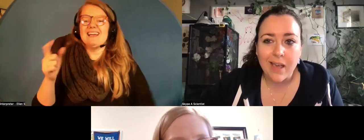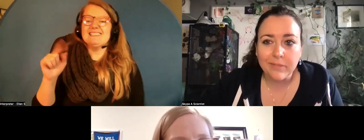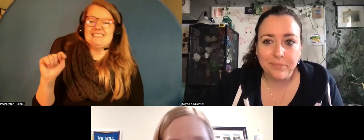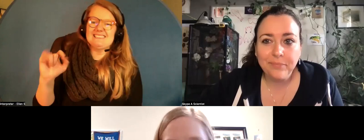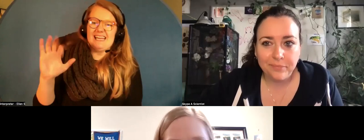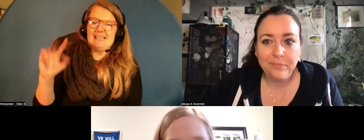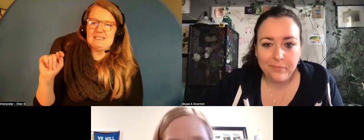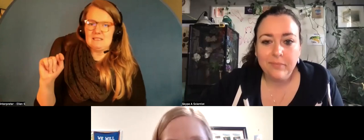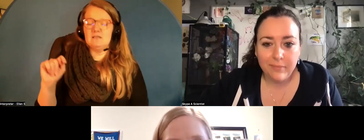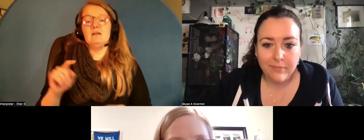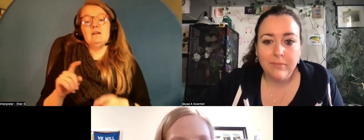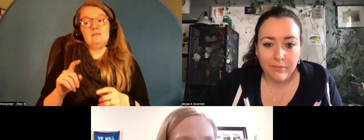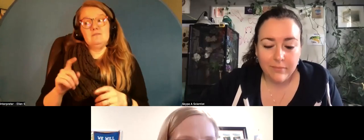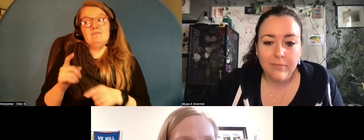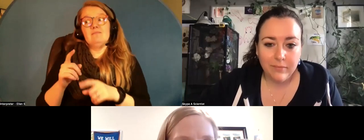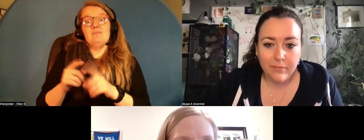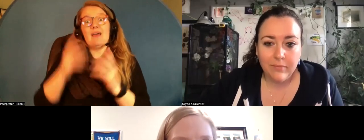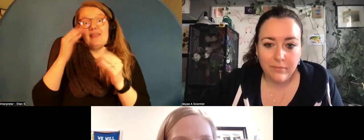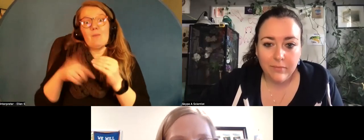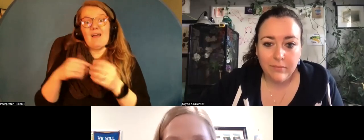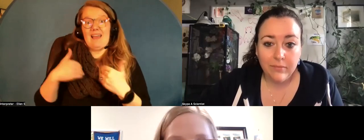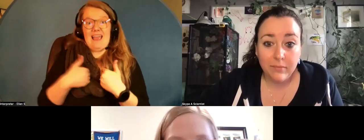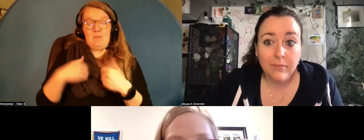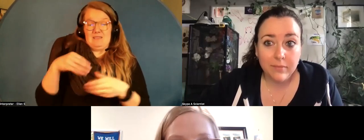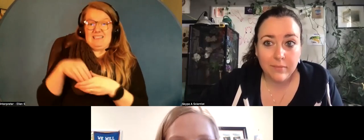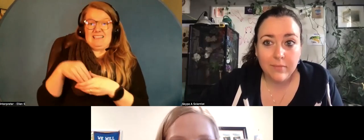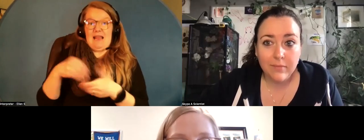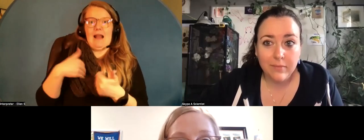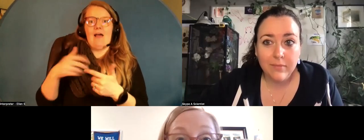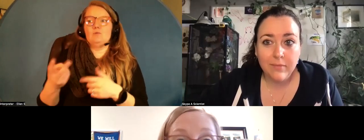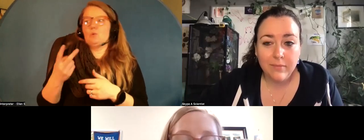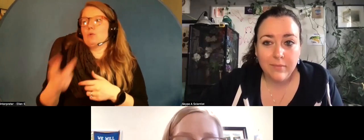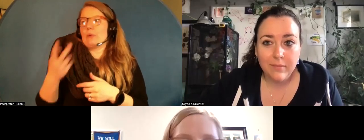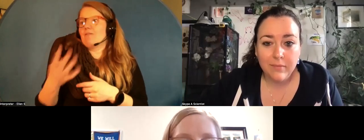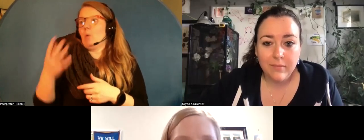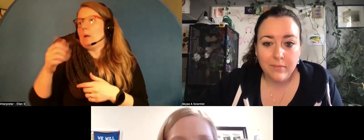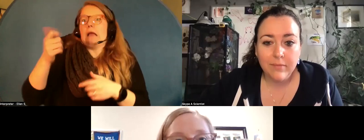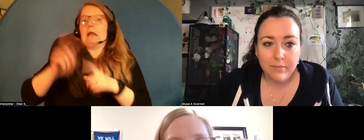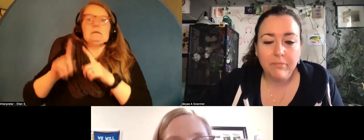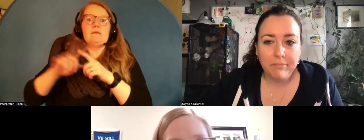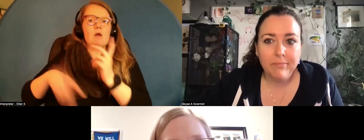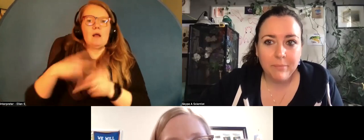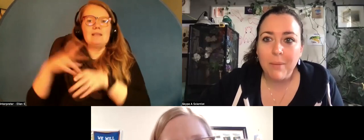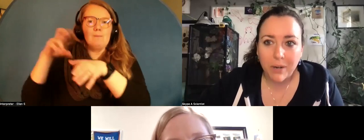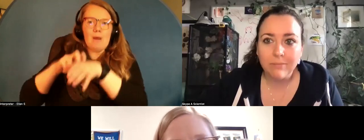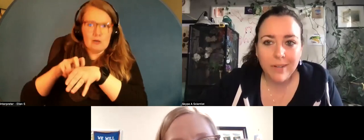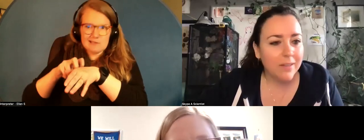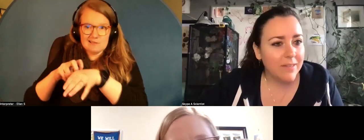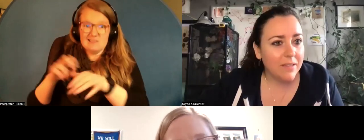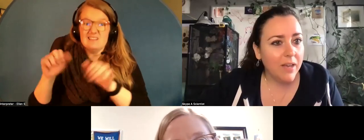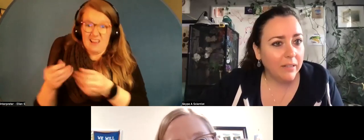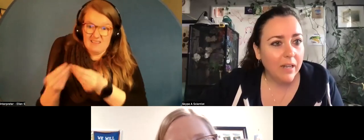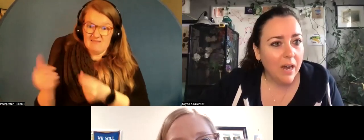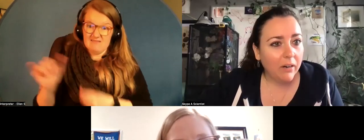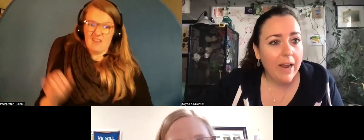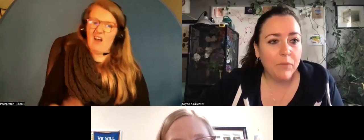big organisms probably has 2, 3, 4, 10 or more parasites that would also be facing extinction. Bummer.